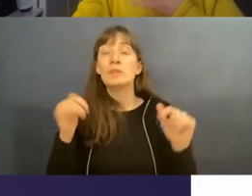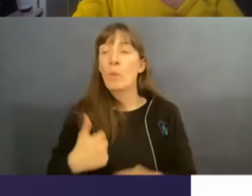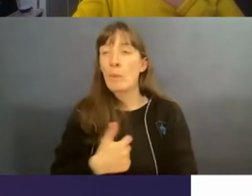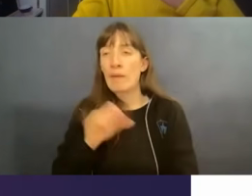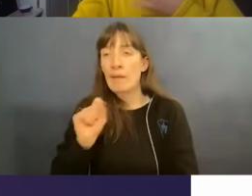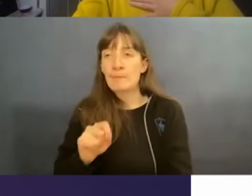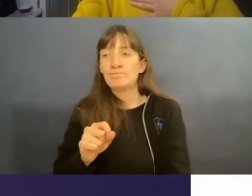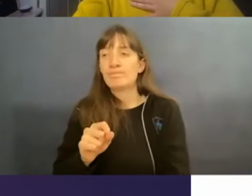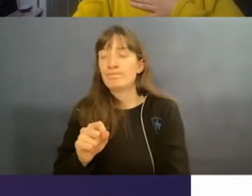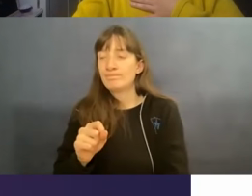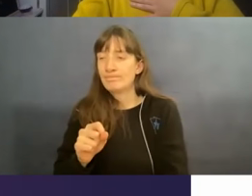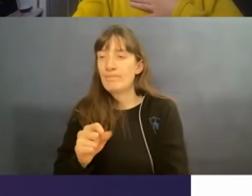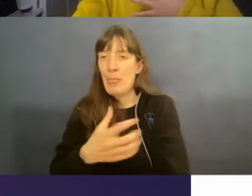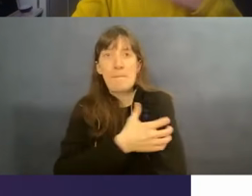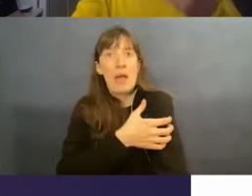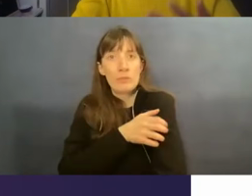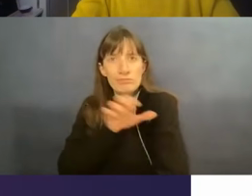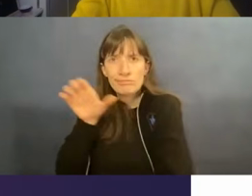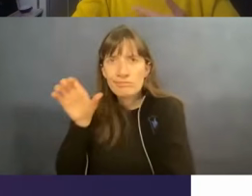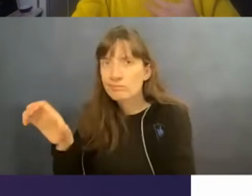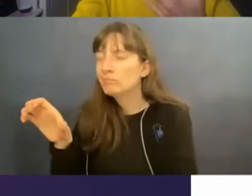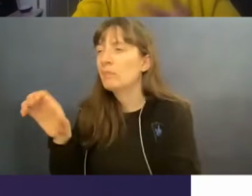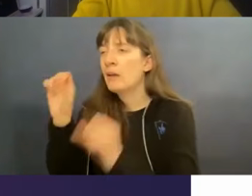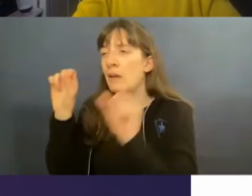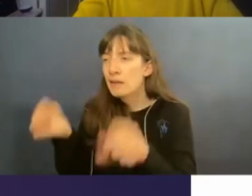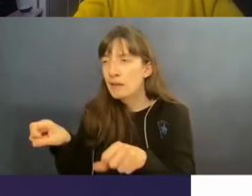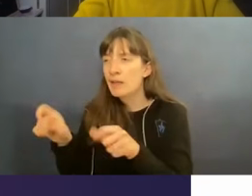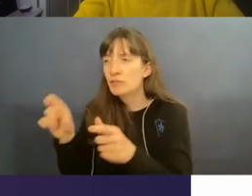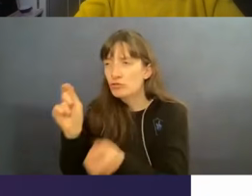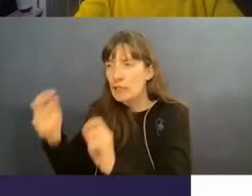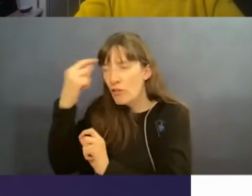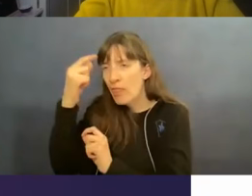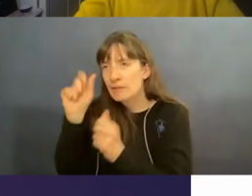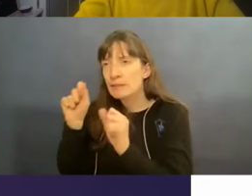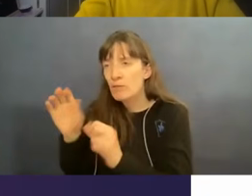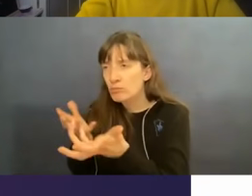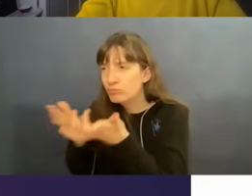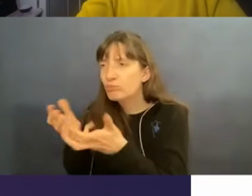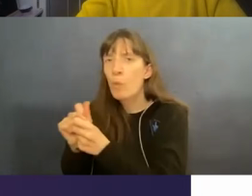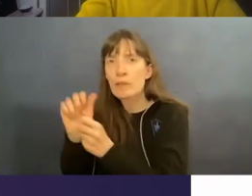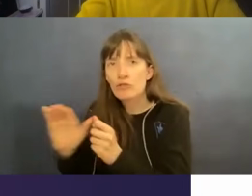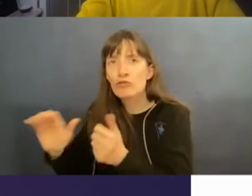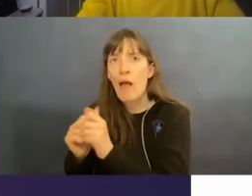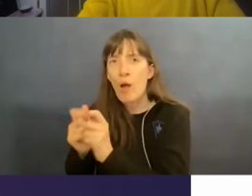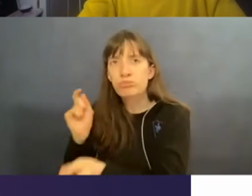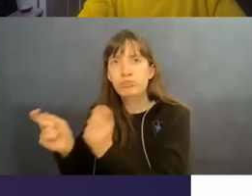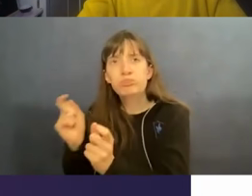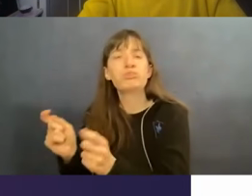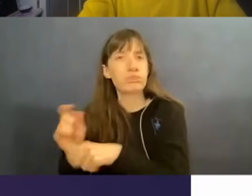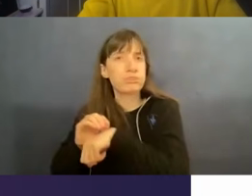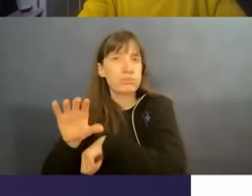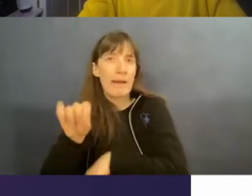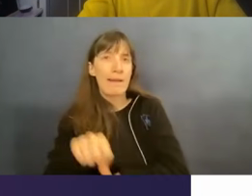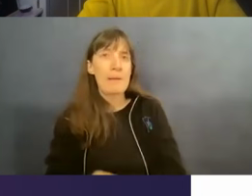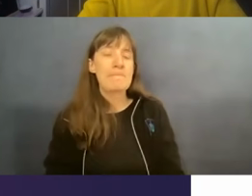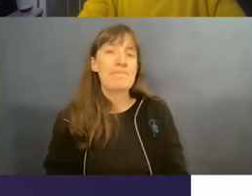we transform those thoughts by the way that we talk to them and the way we engage with the children. And so